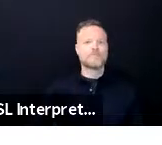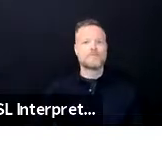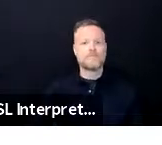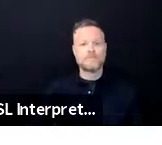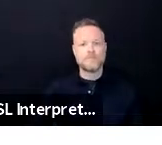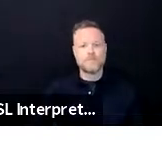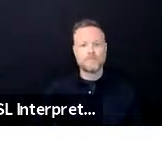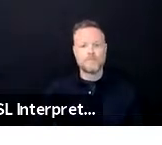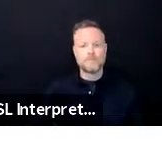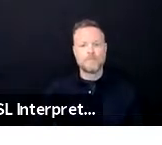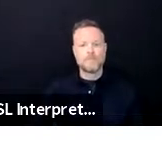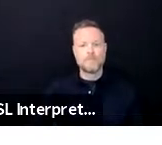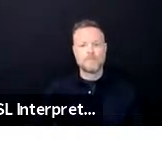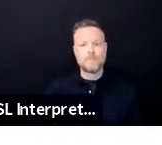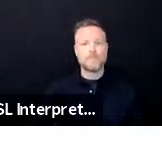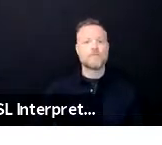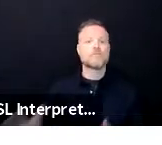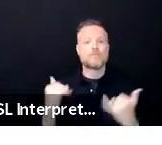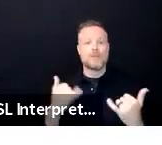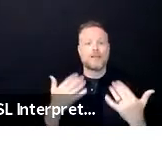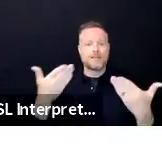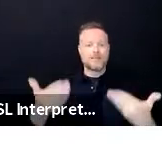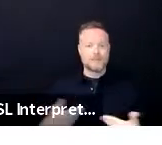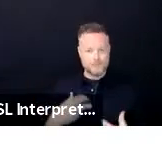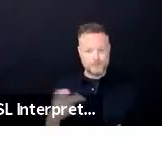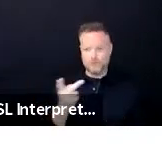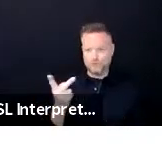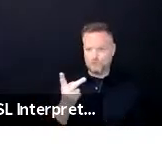Over to you now, Reverend Carter and Broderick.